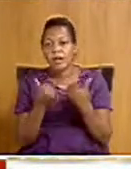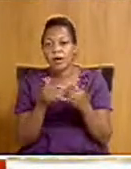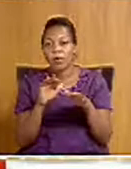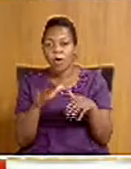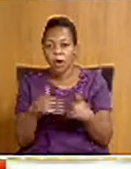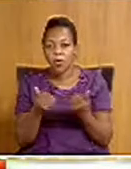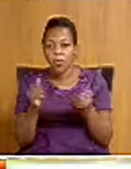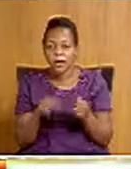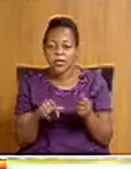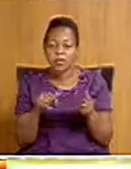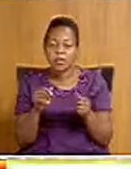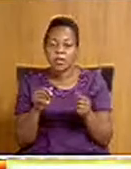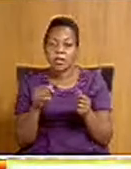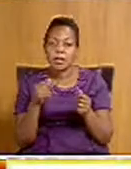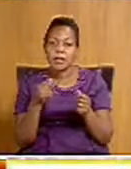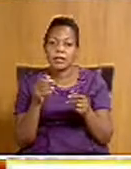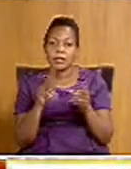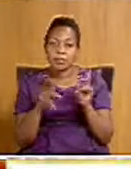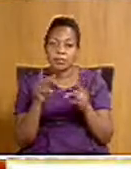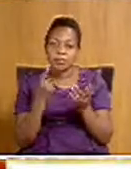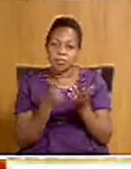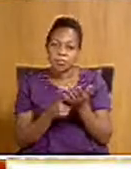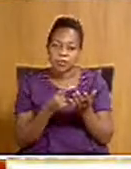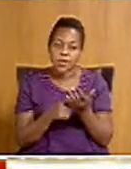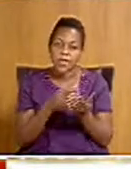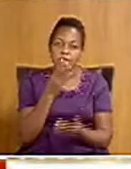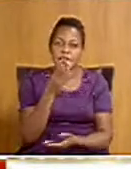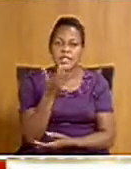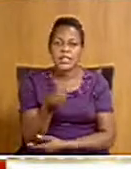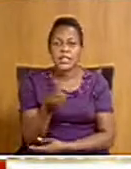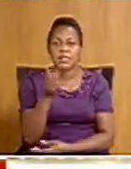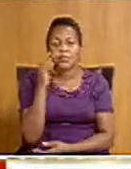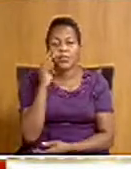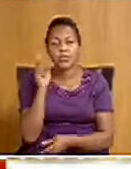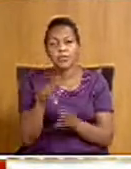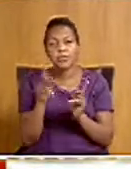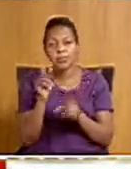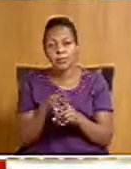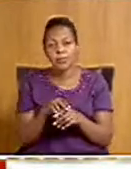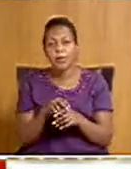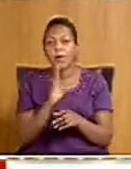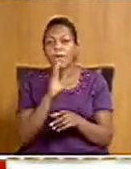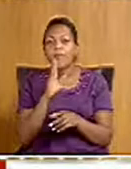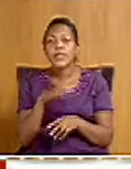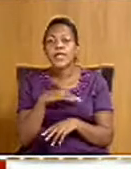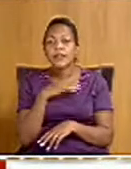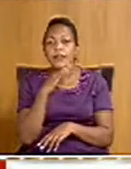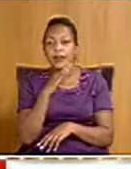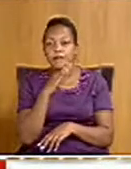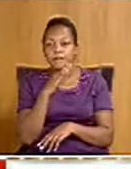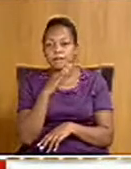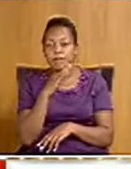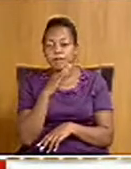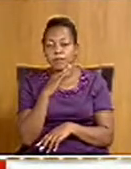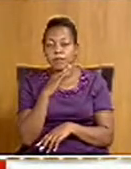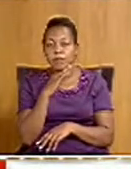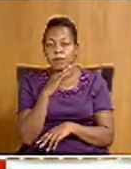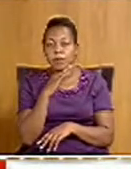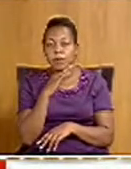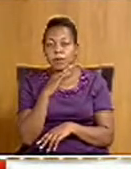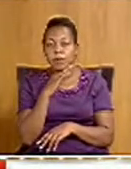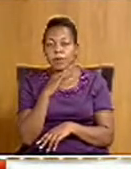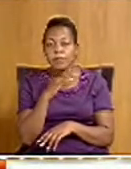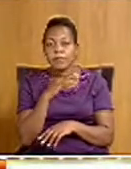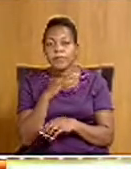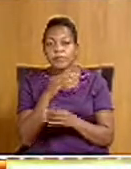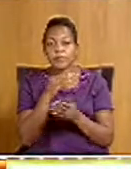the population of Uganda, of 46 million people, be considered enough to sustainably